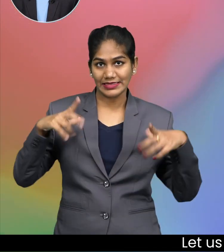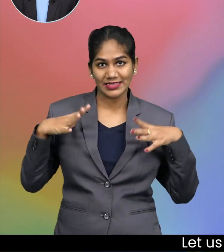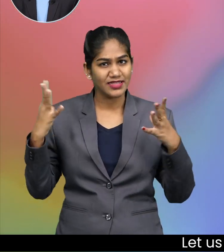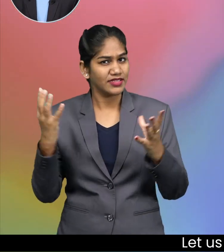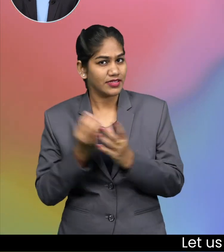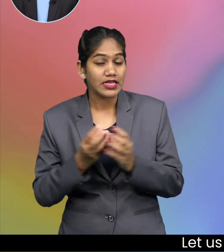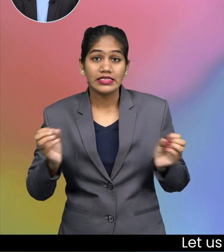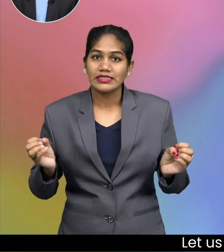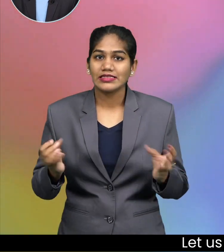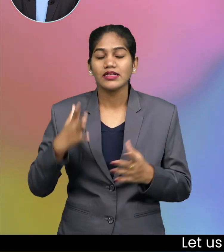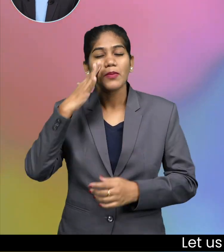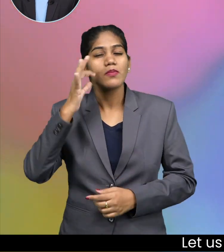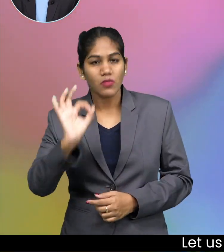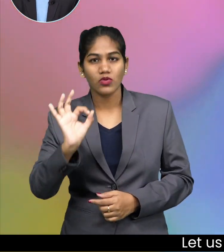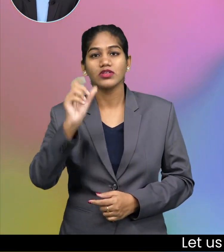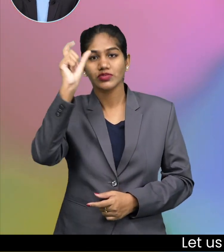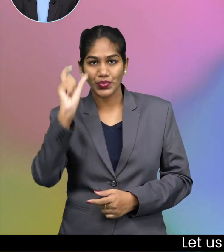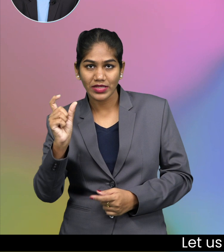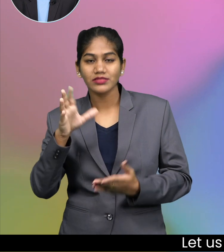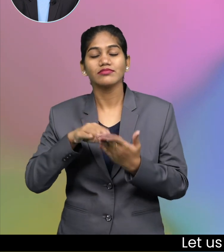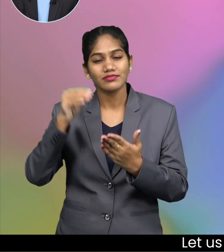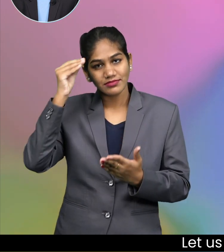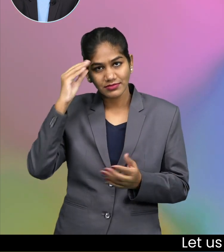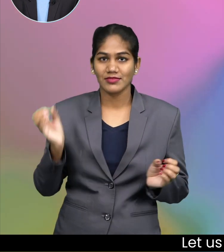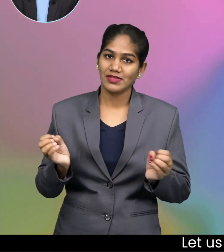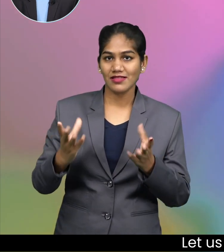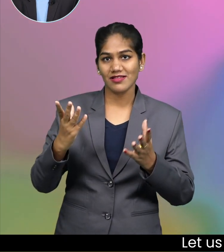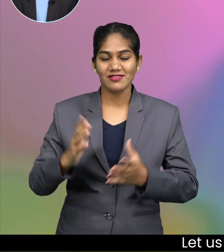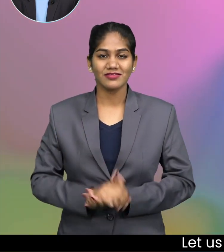Let us start with the keywords.